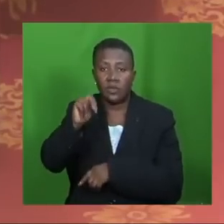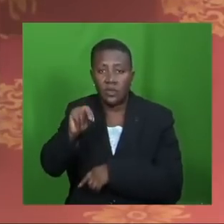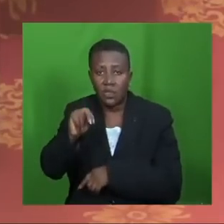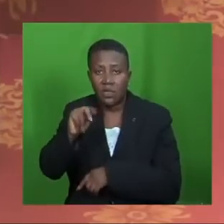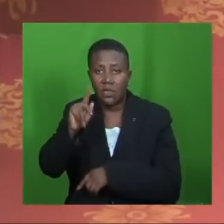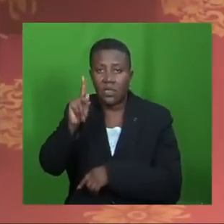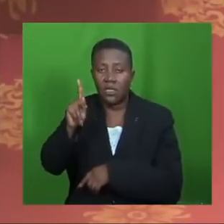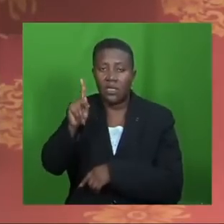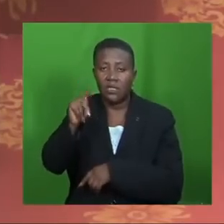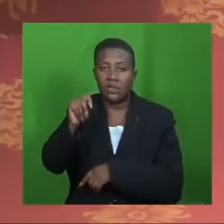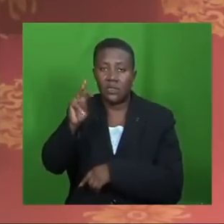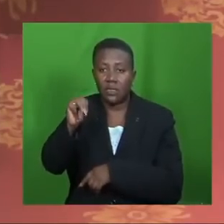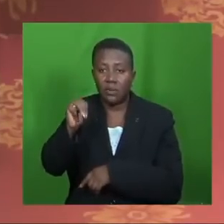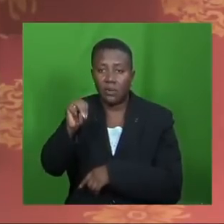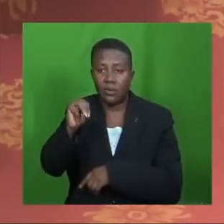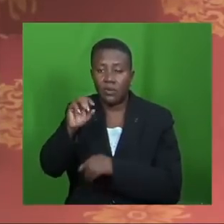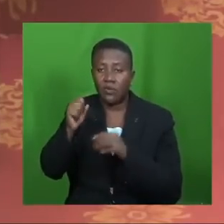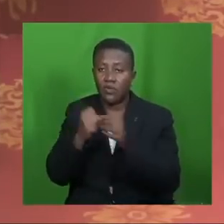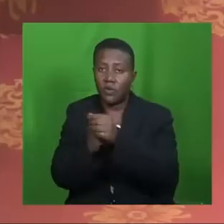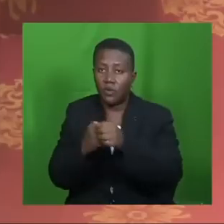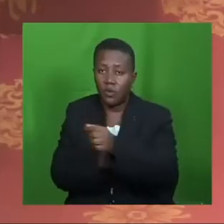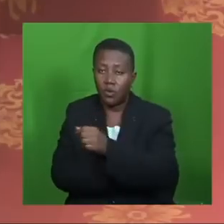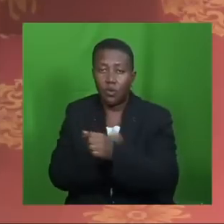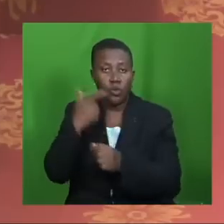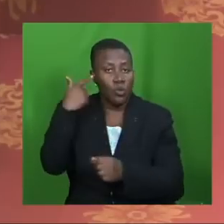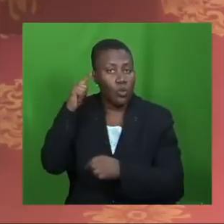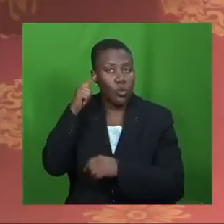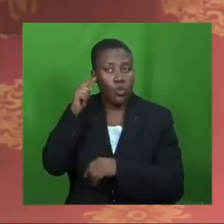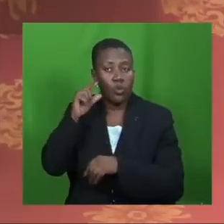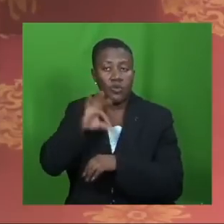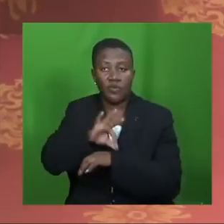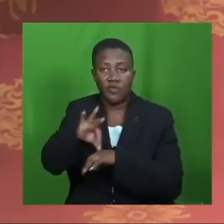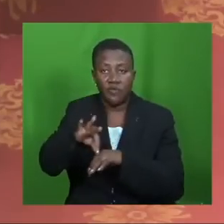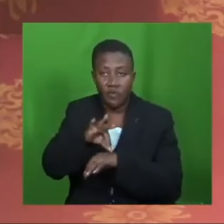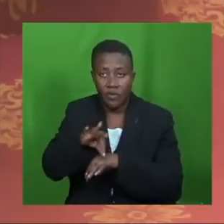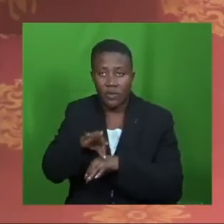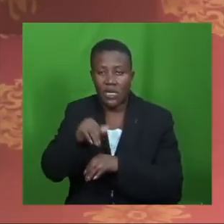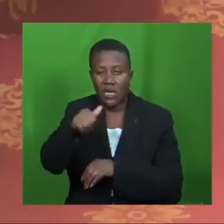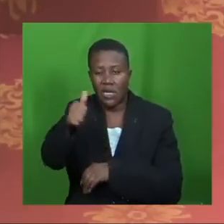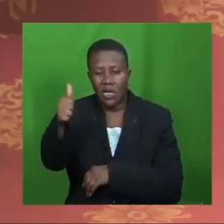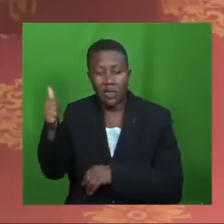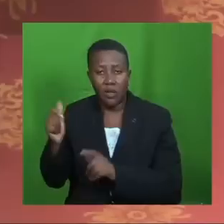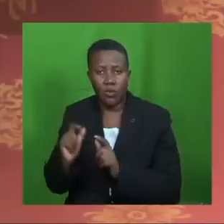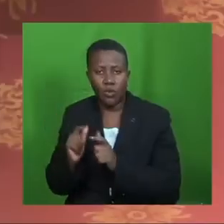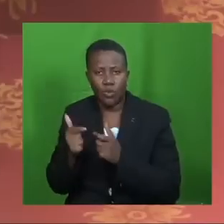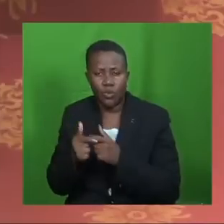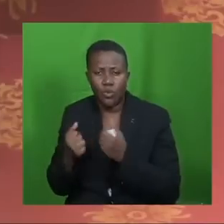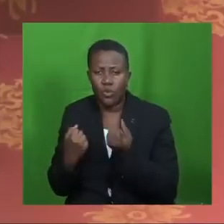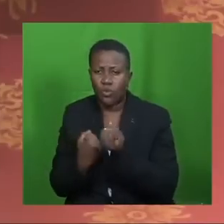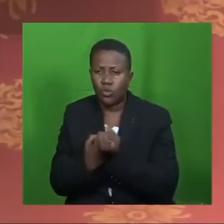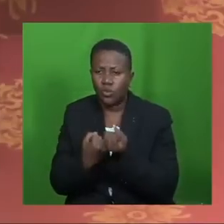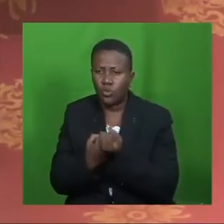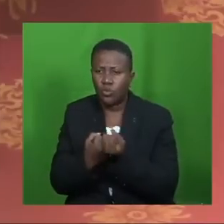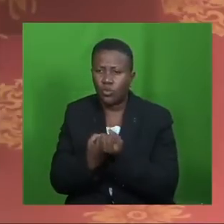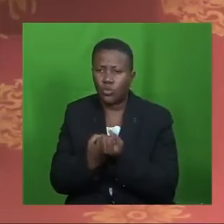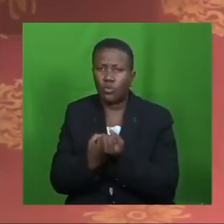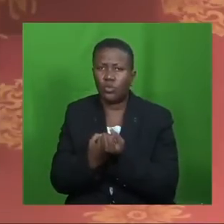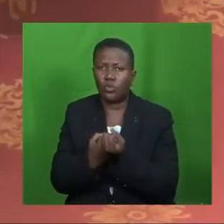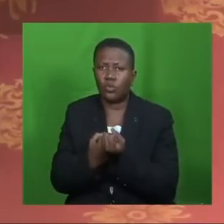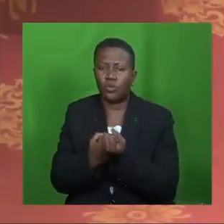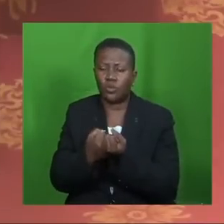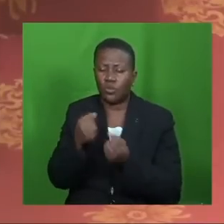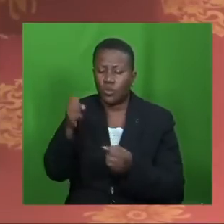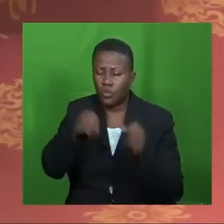Foundation, Goldface Ghana Limited, and among others. To support realize the fundraising